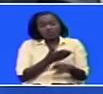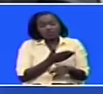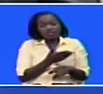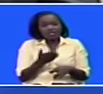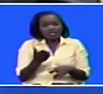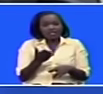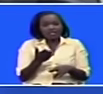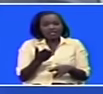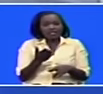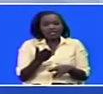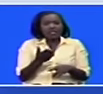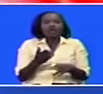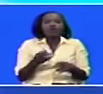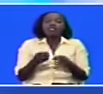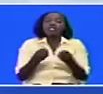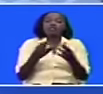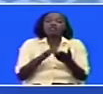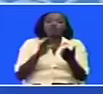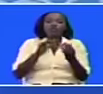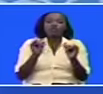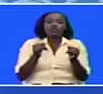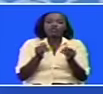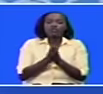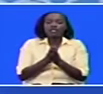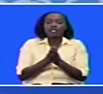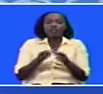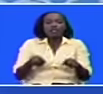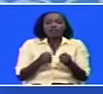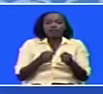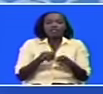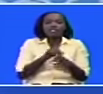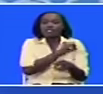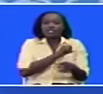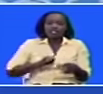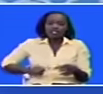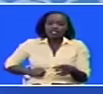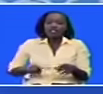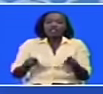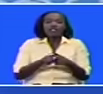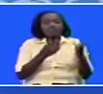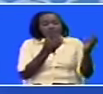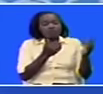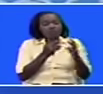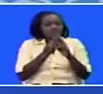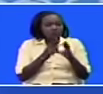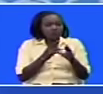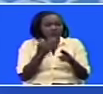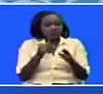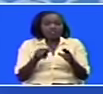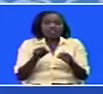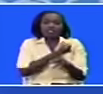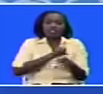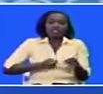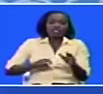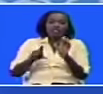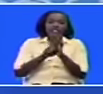Amimo, who definitely will be keeping you up to date with the happenings at the Senate, even as we expect the tabling of the report by the Senate's Legal